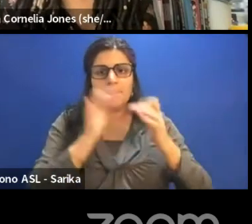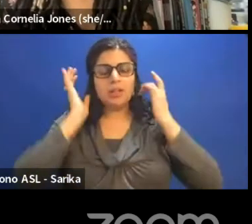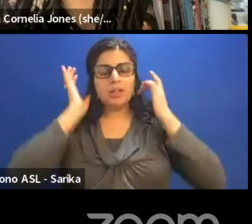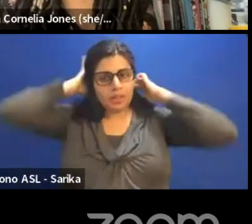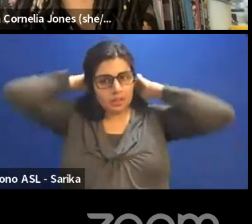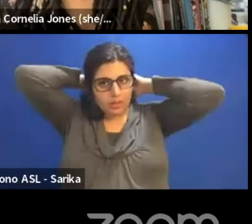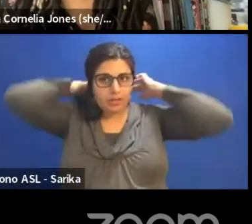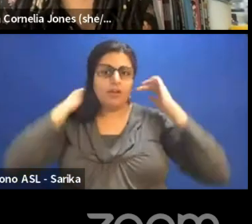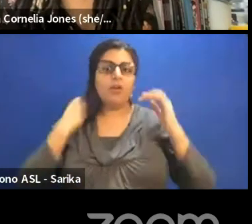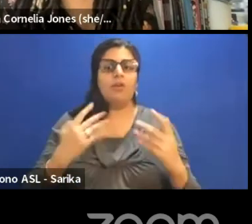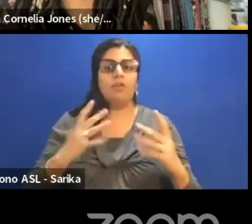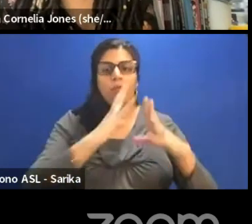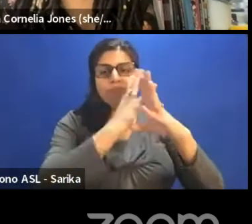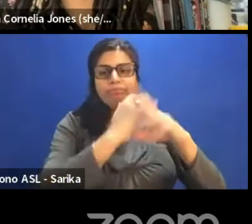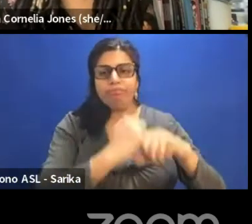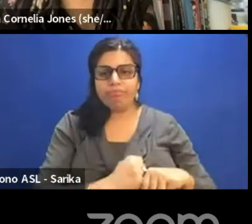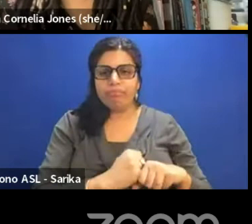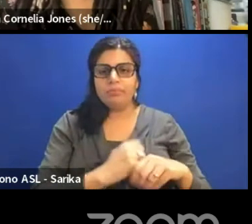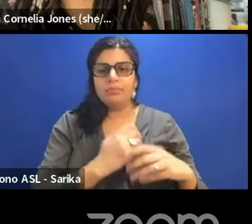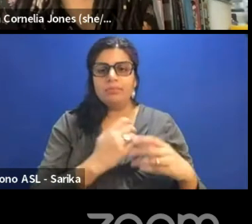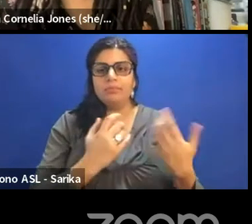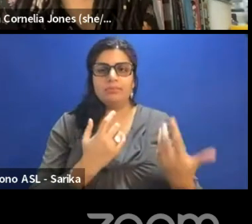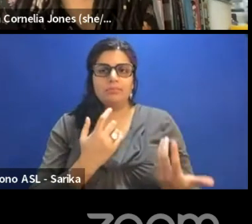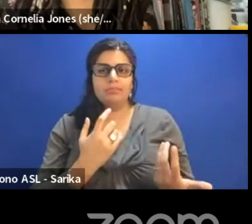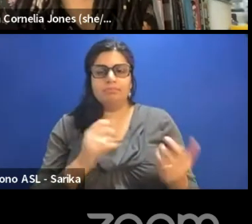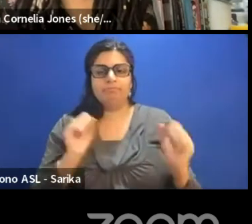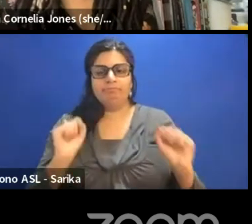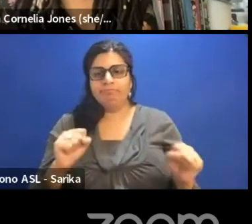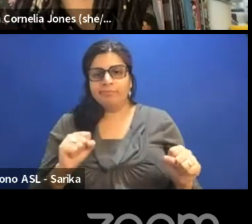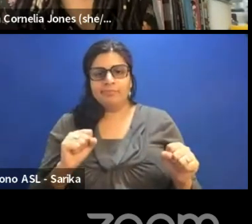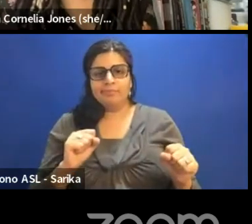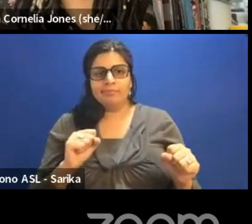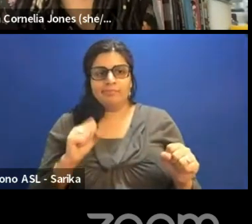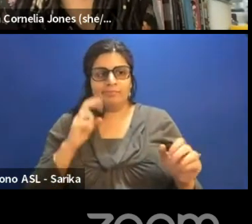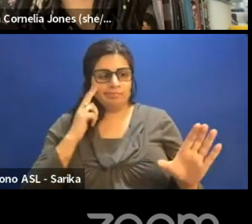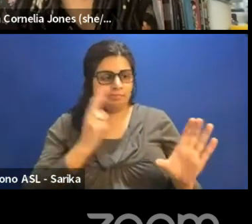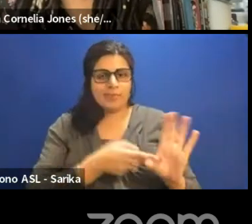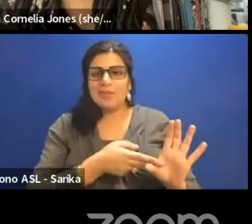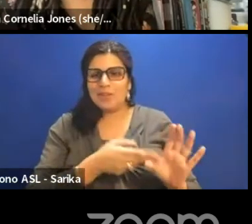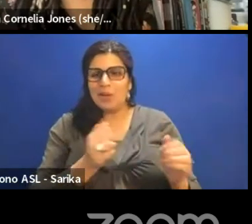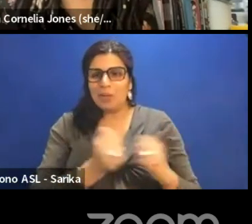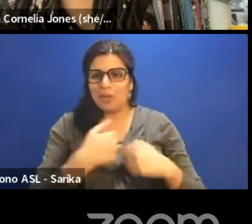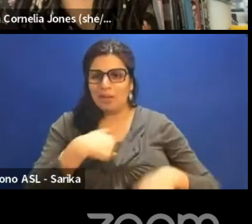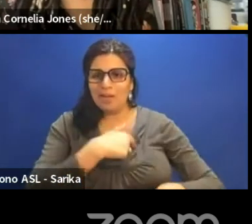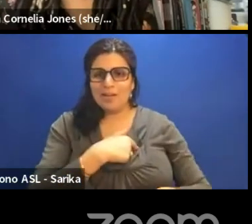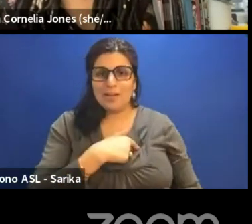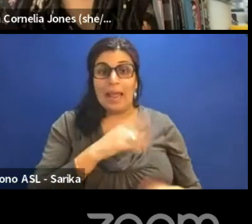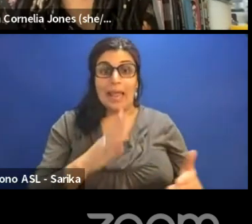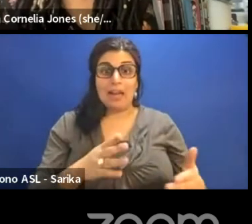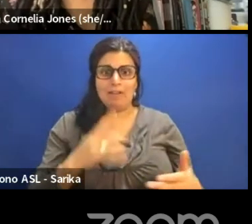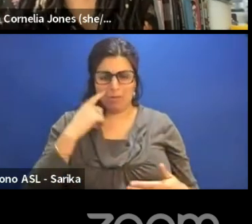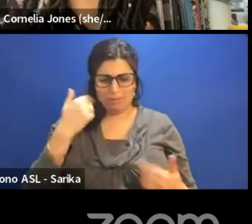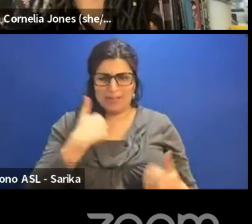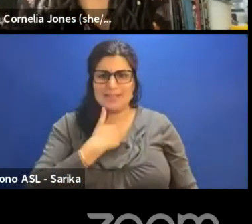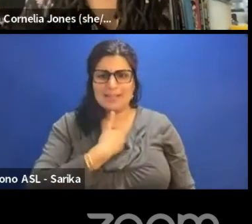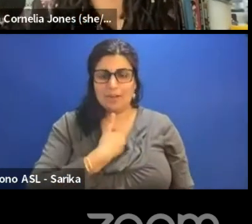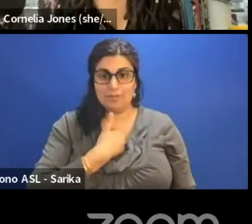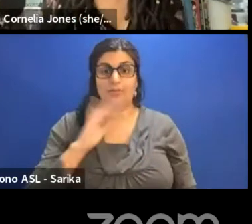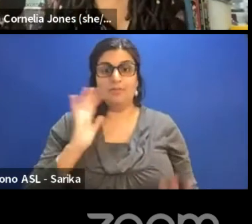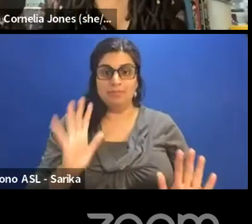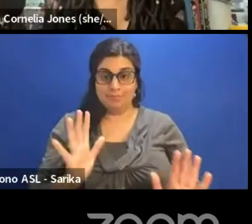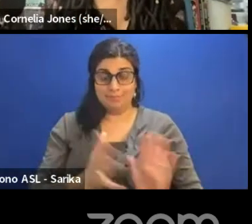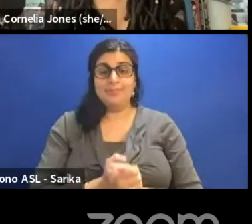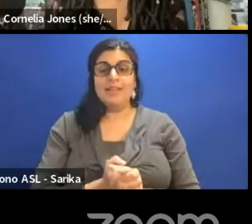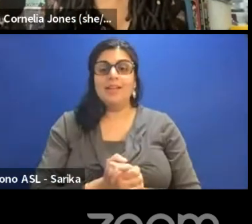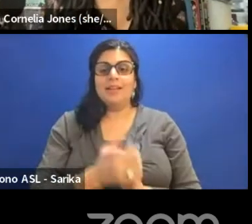kind of breaking the barriers to people being able to participate with us. And then for myself, I mean, anytime